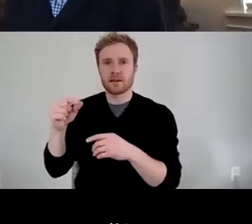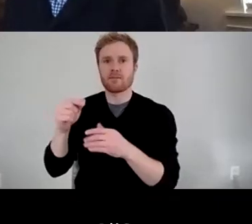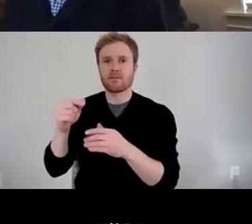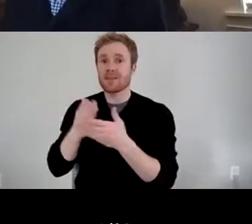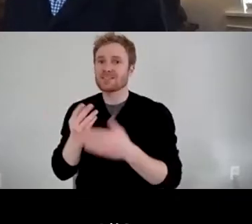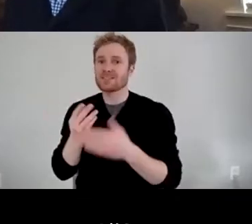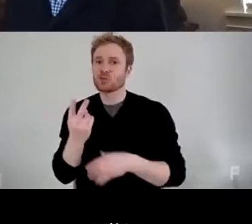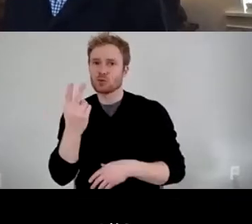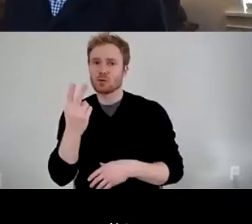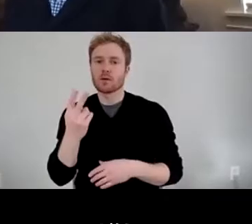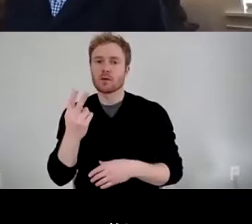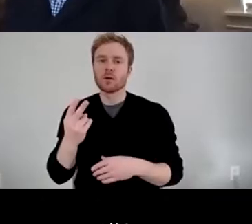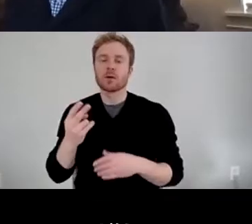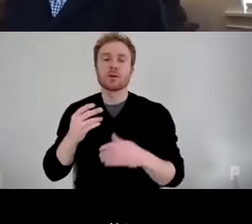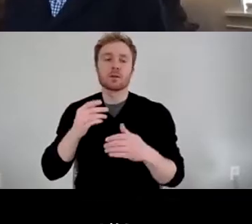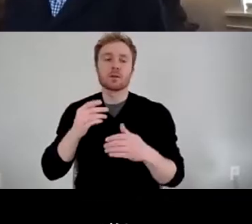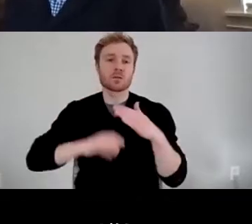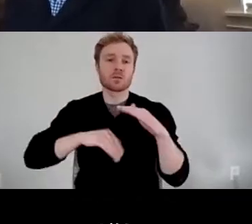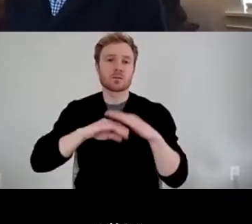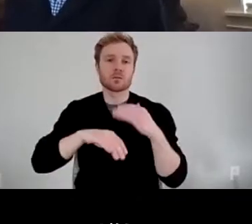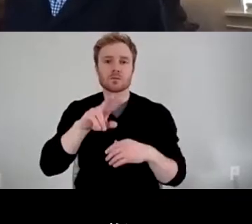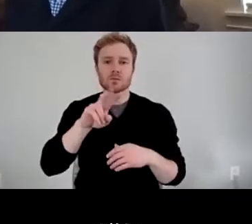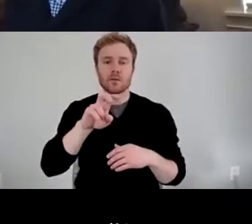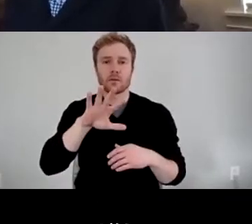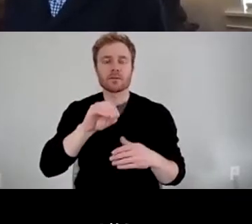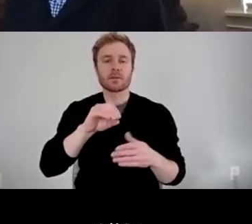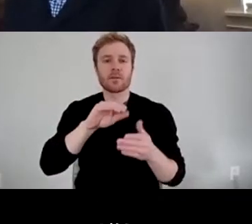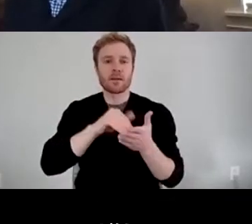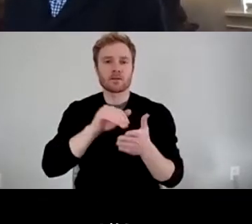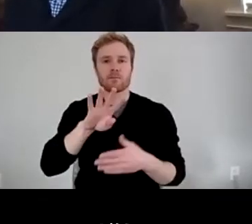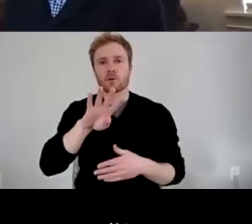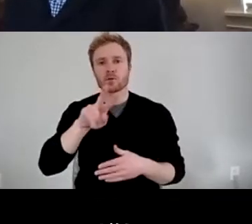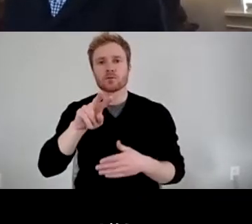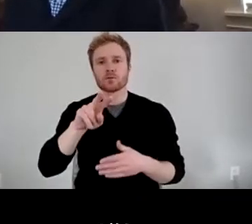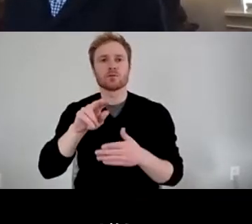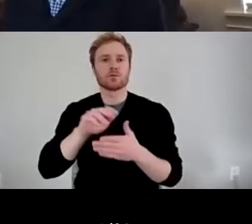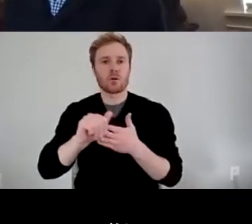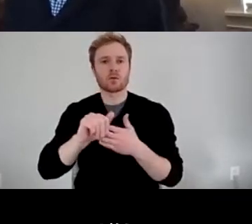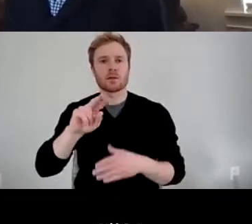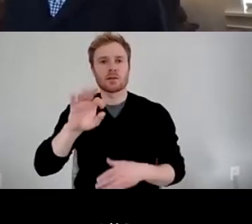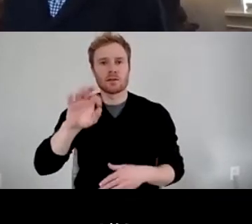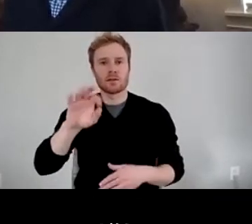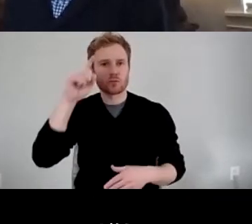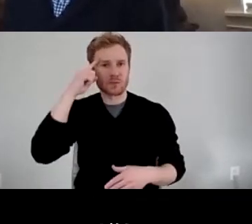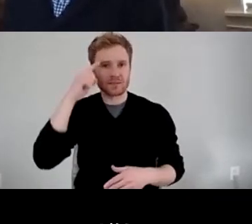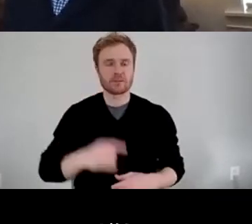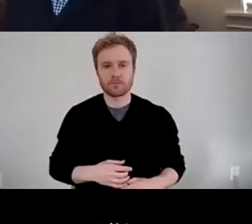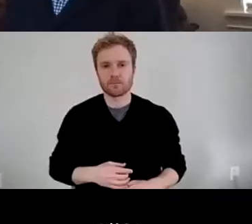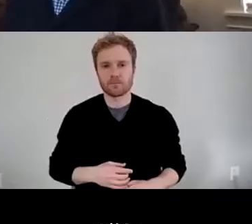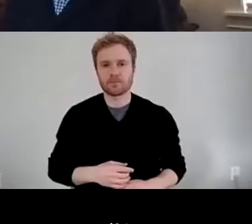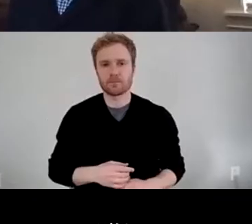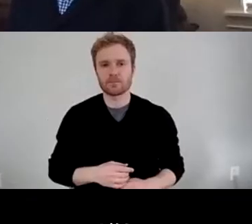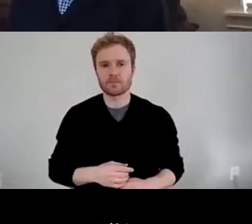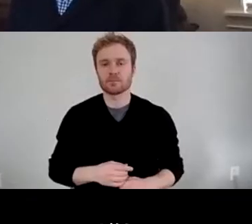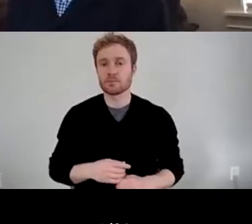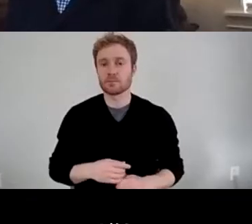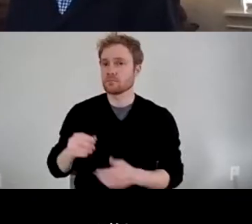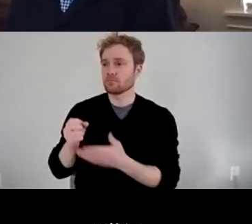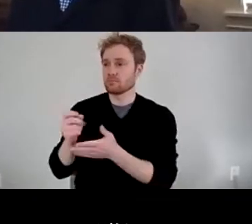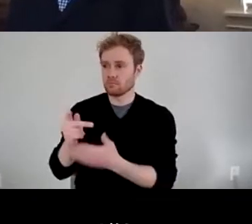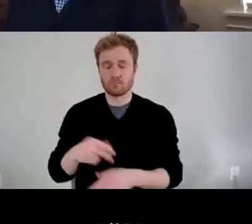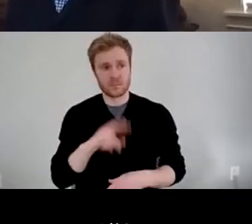to receive grant funding from the Allegheny County Sanitary Authority's Green Revitalization of Our Waterways program for